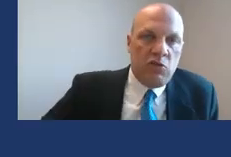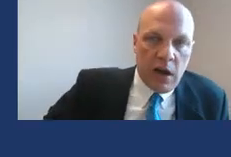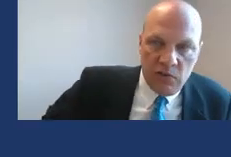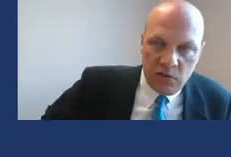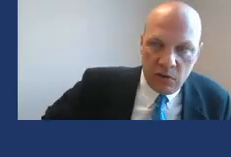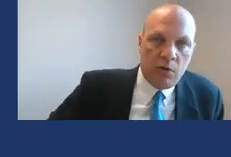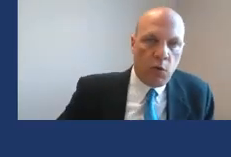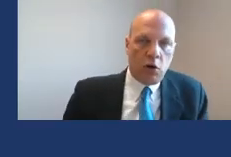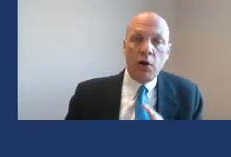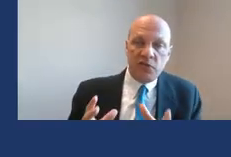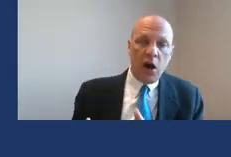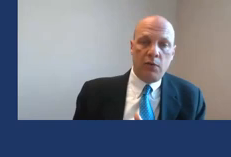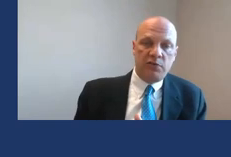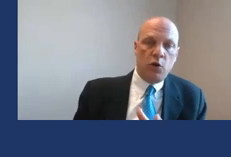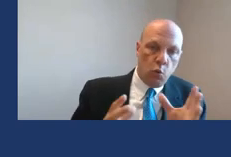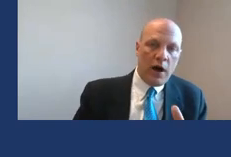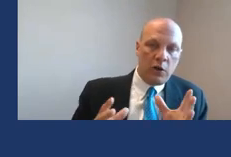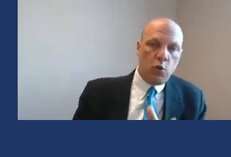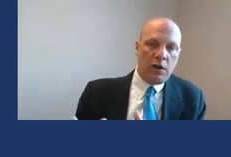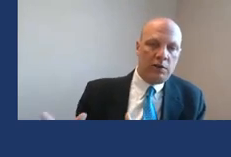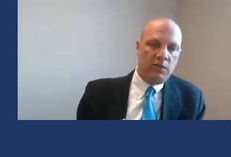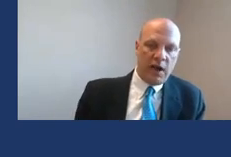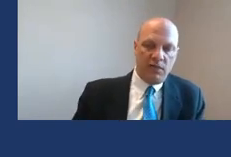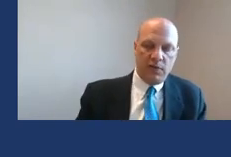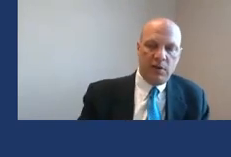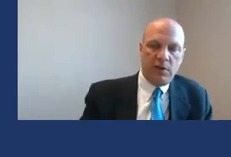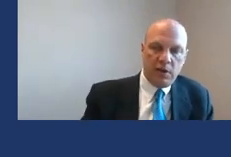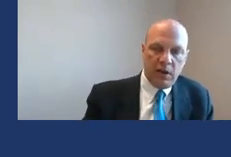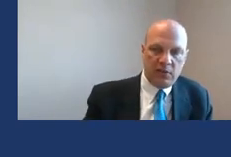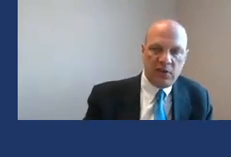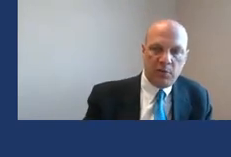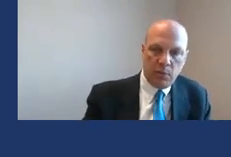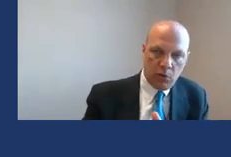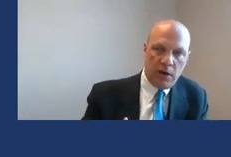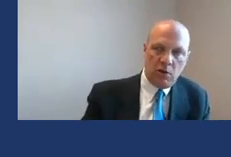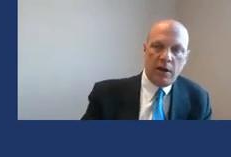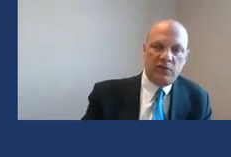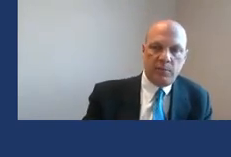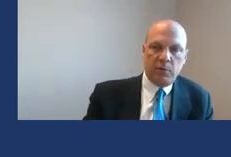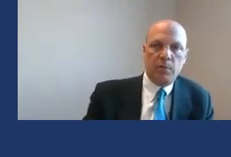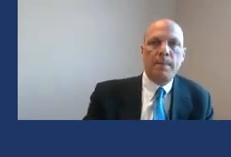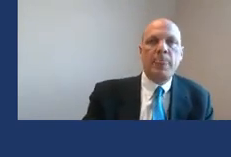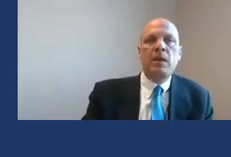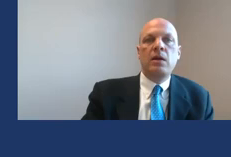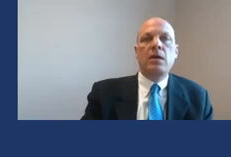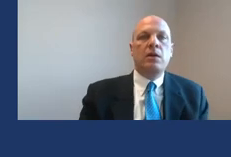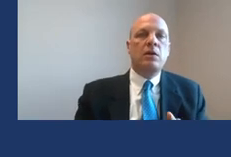We can judge for ourselves what quality of life is acceptable and not